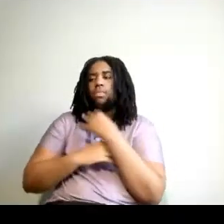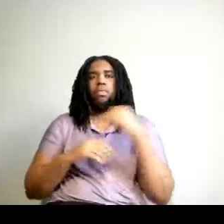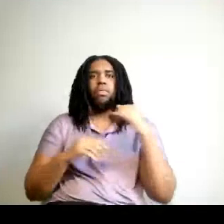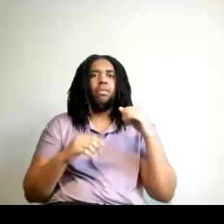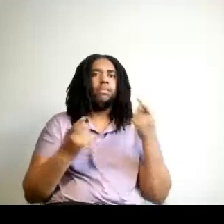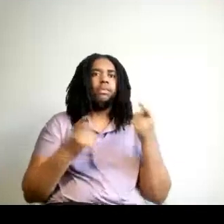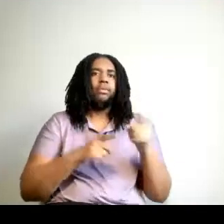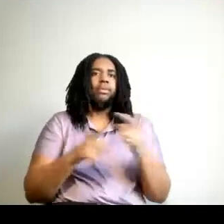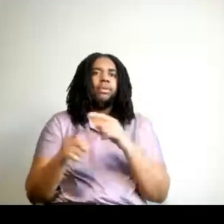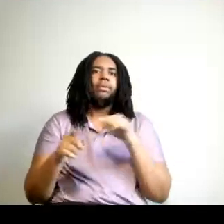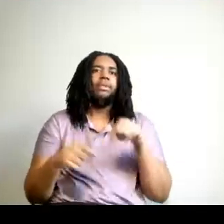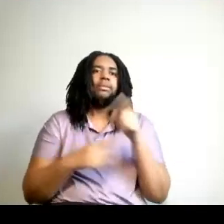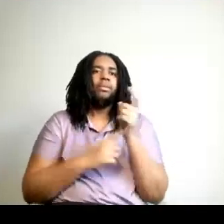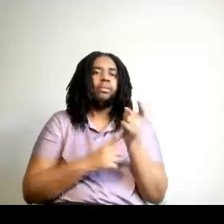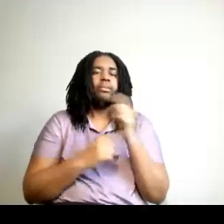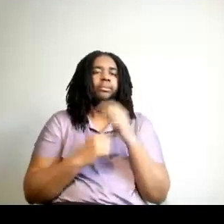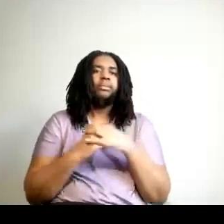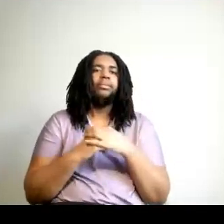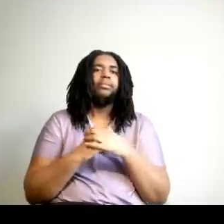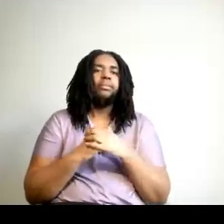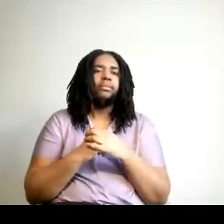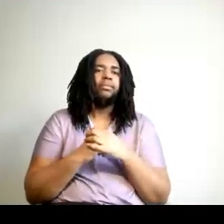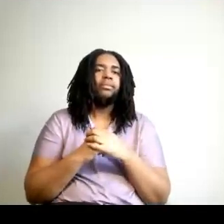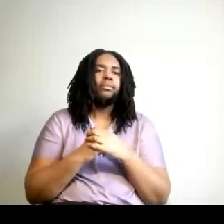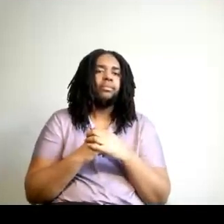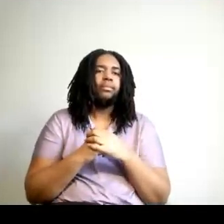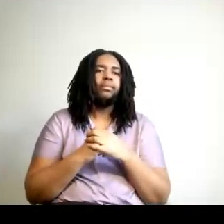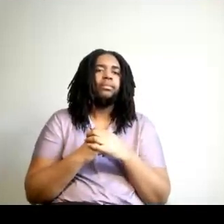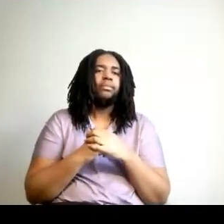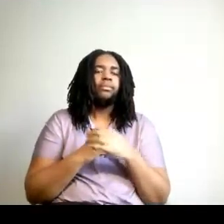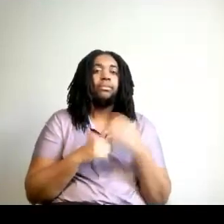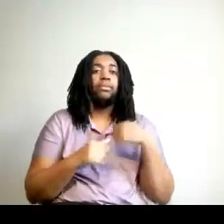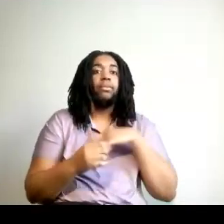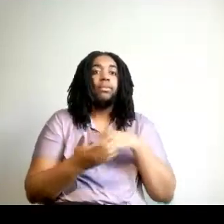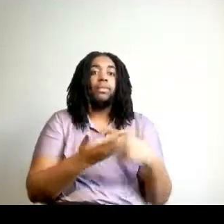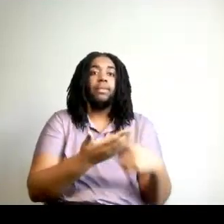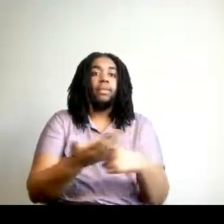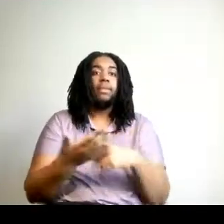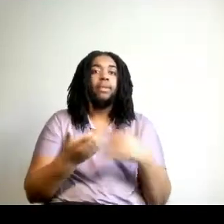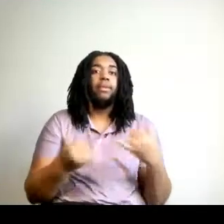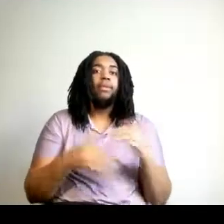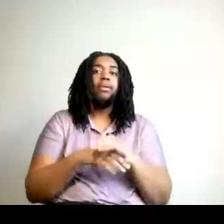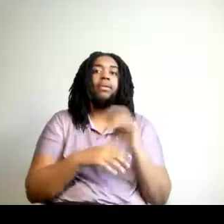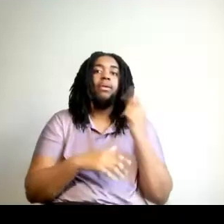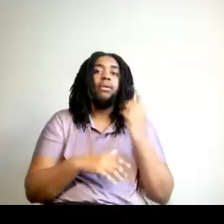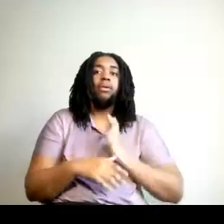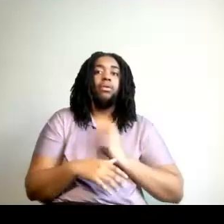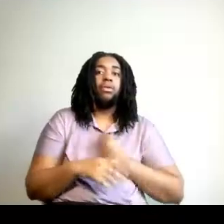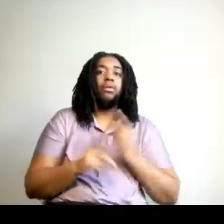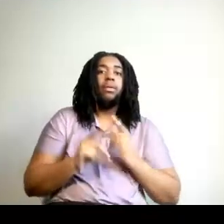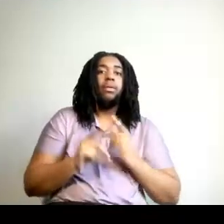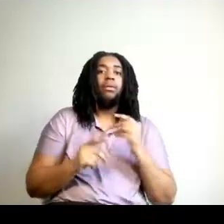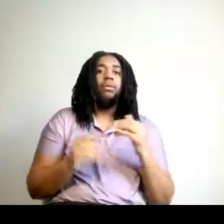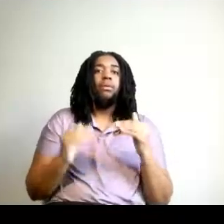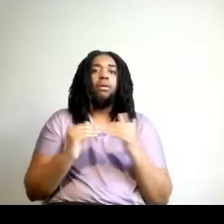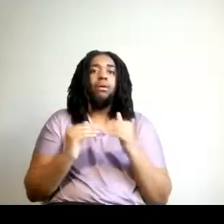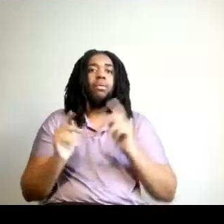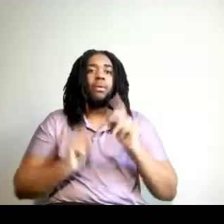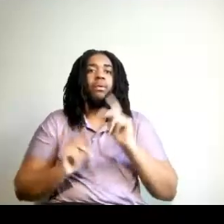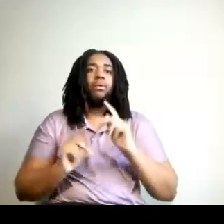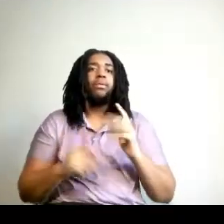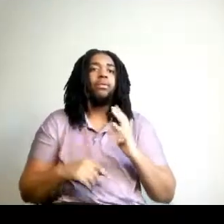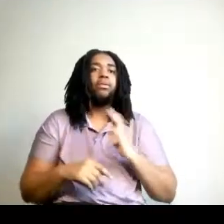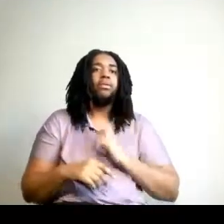moment. And as we talk tonight, we also recognize that trans people are people. Trans people have bodies. Trans people still